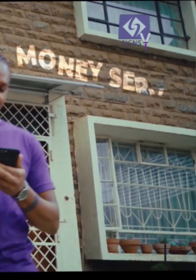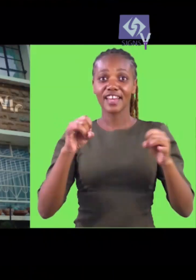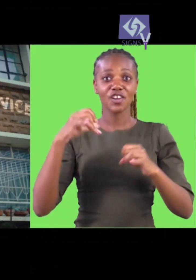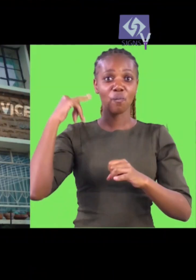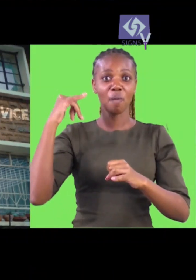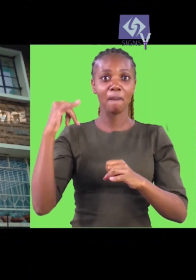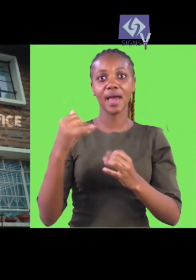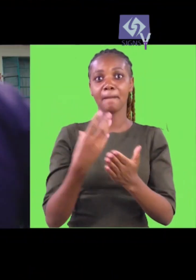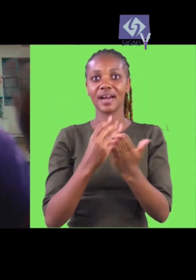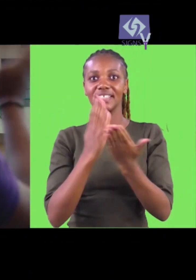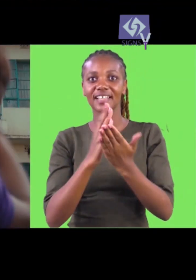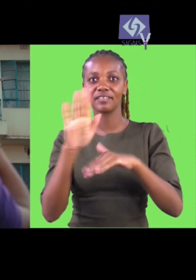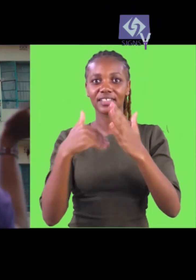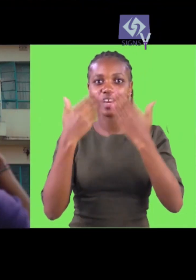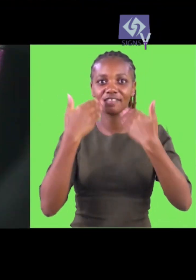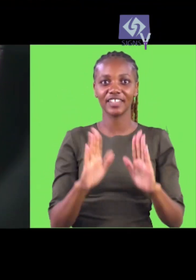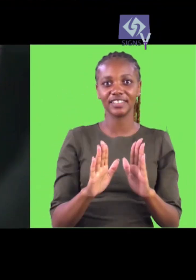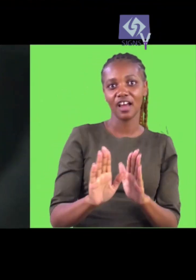TV.